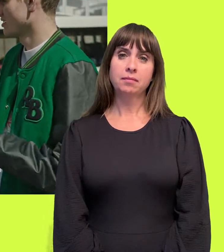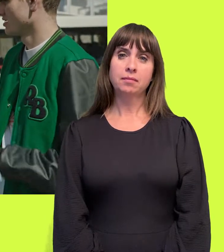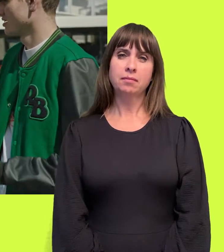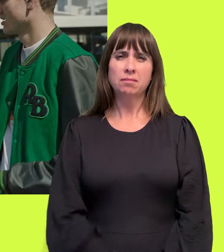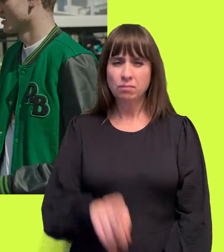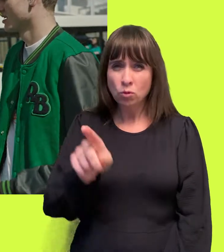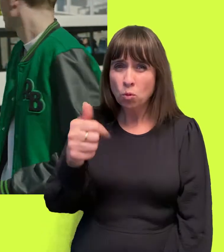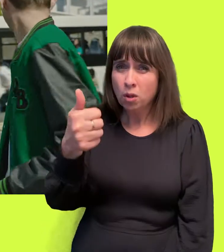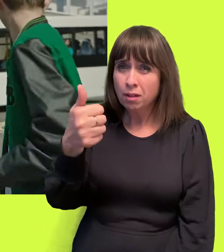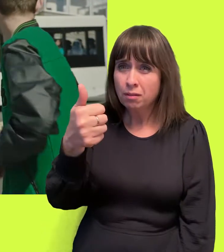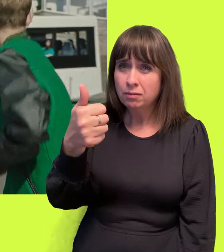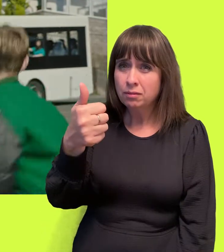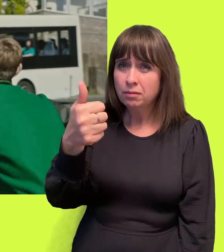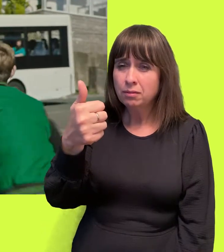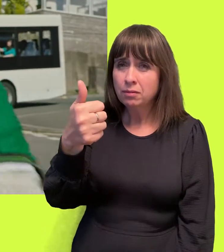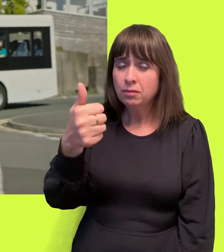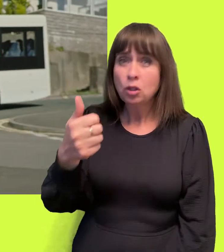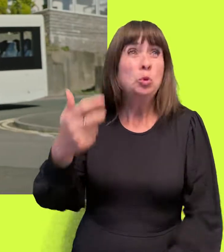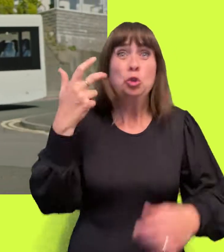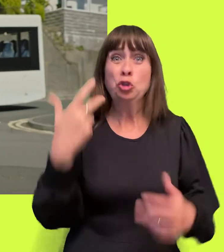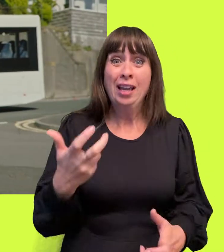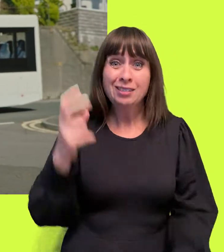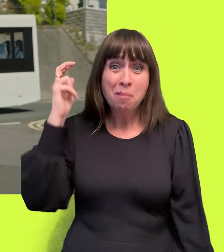Are you alright? Guys,